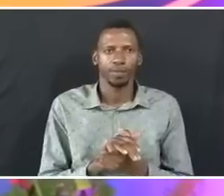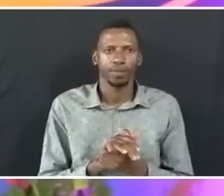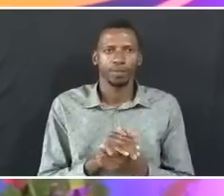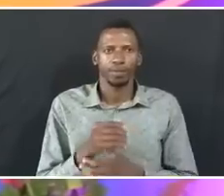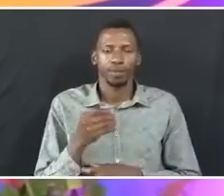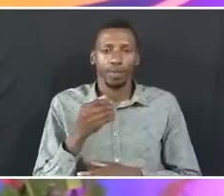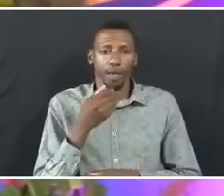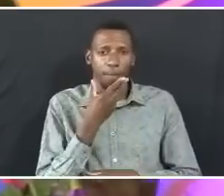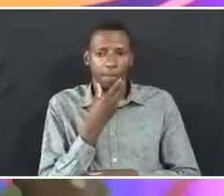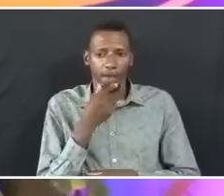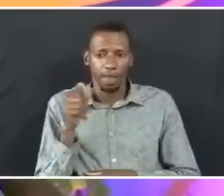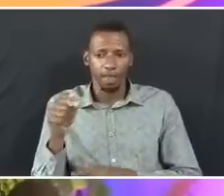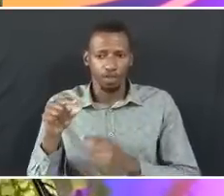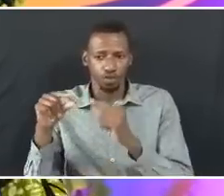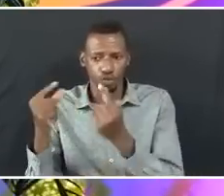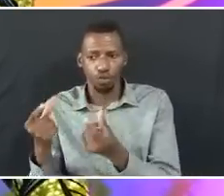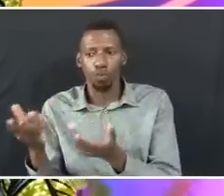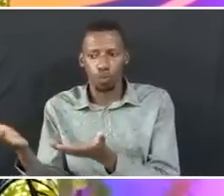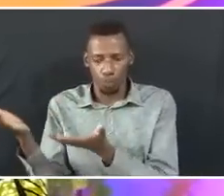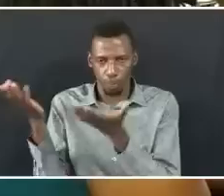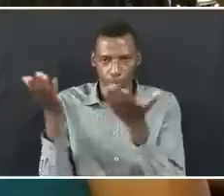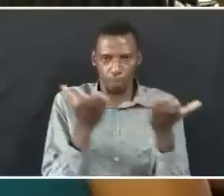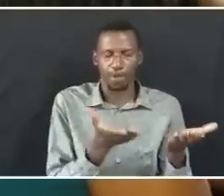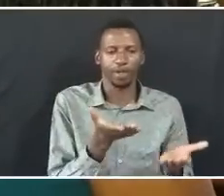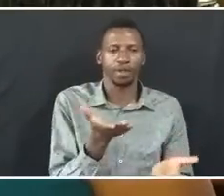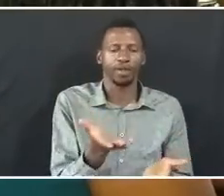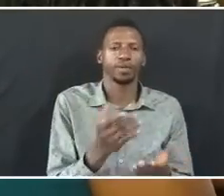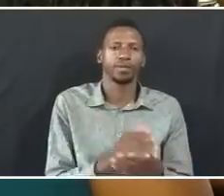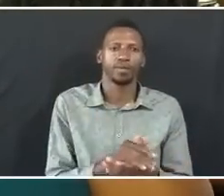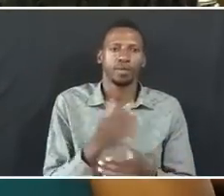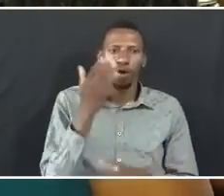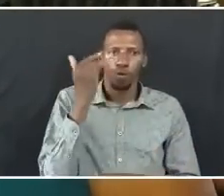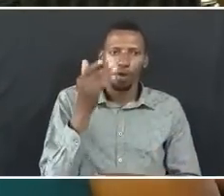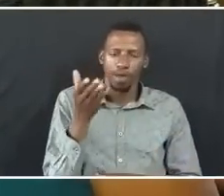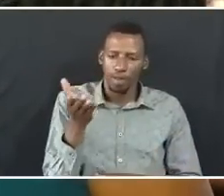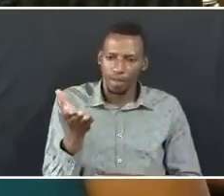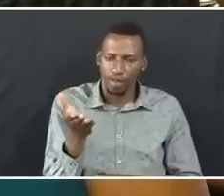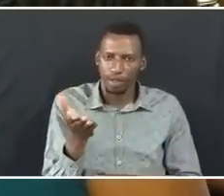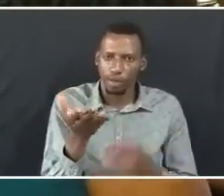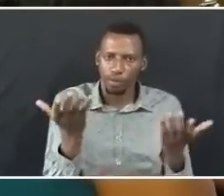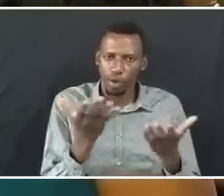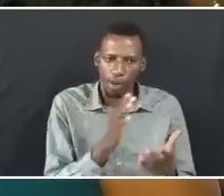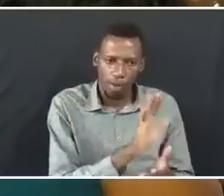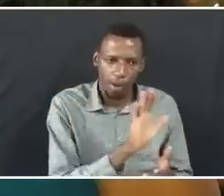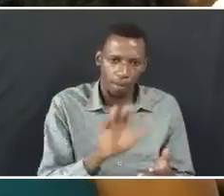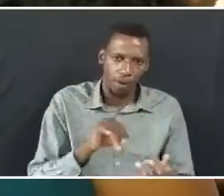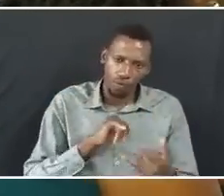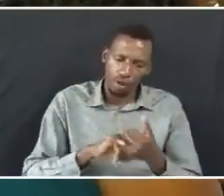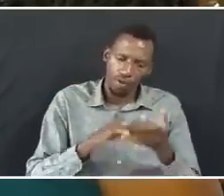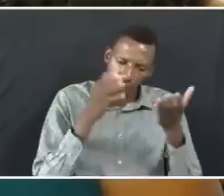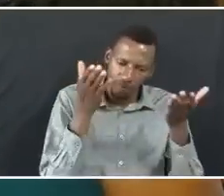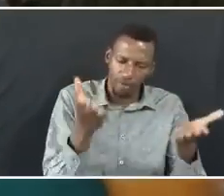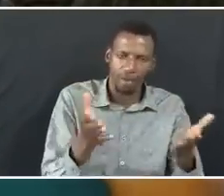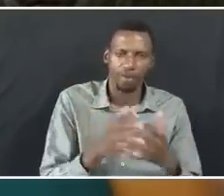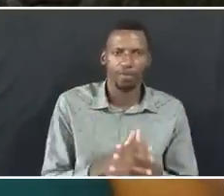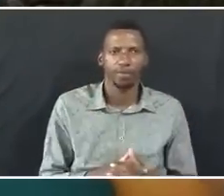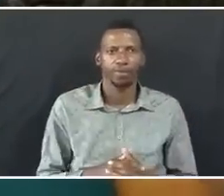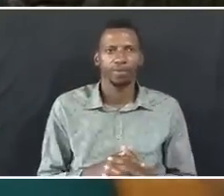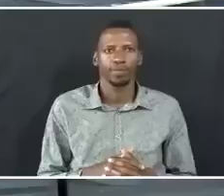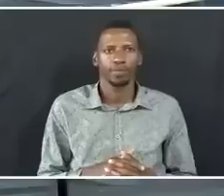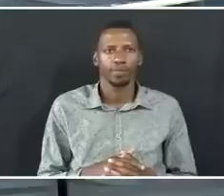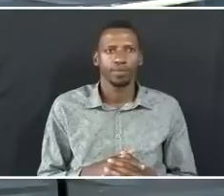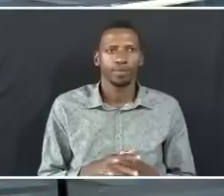group, bring them here. Because this is where their wives are. And